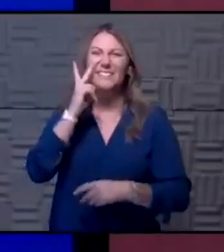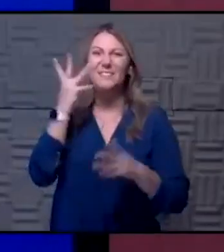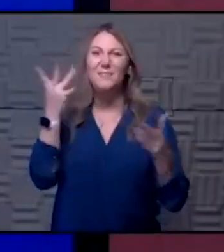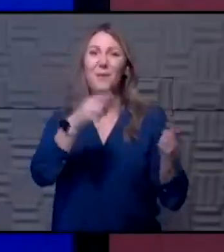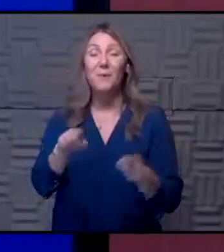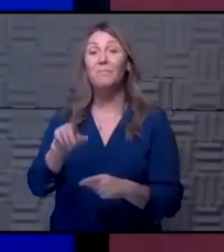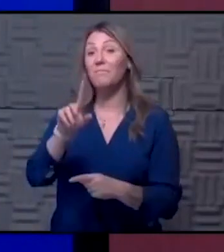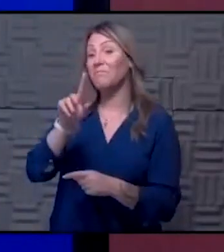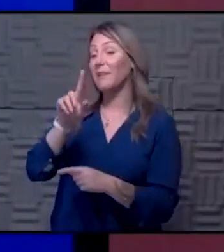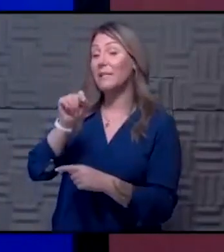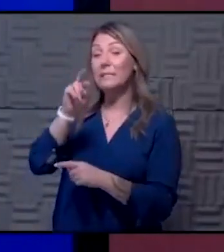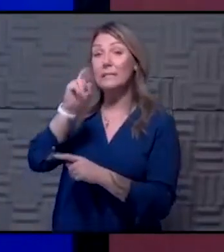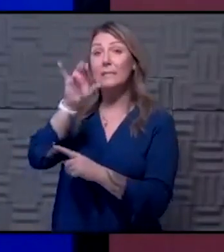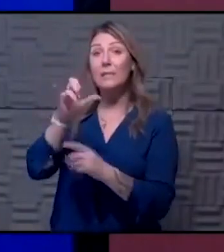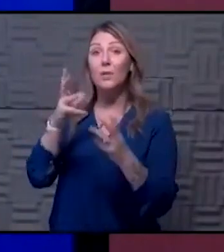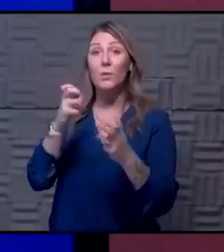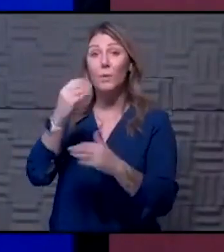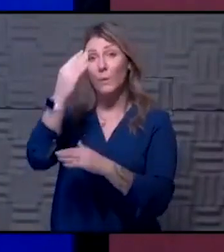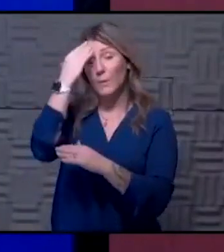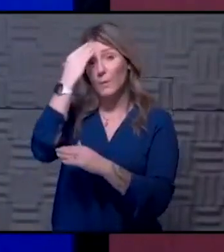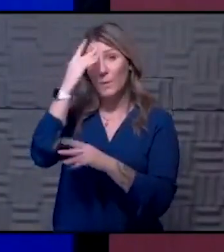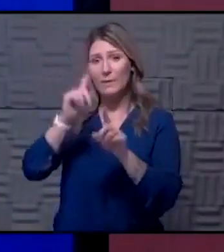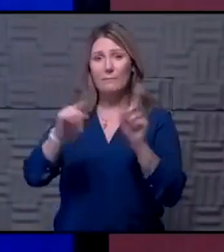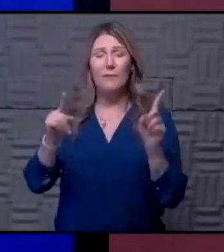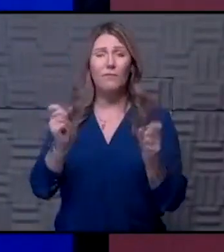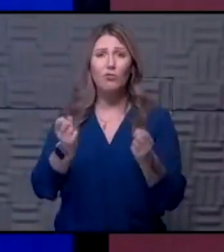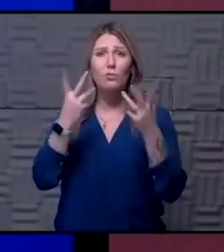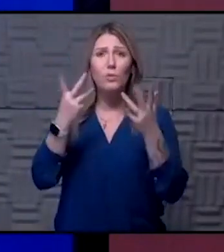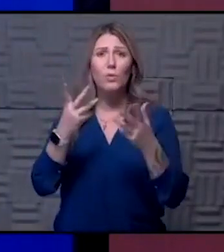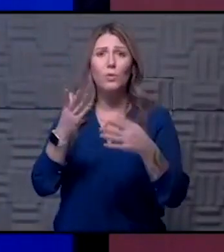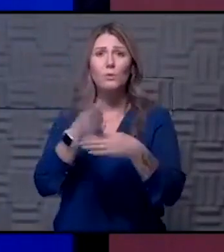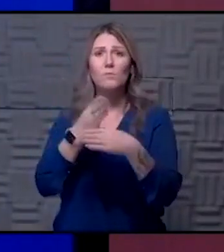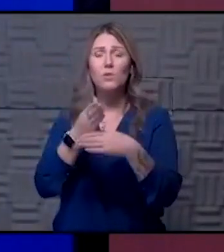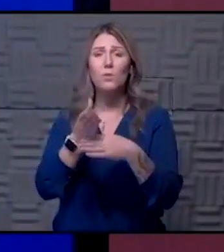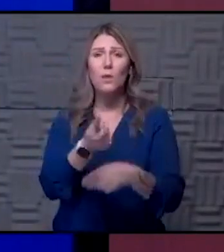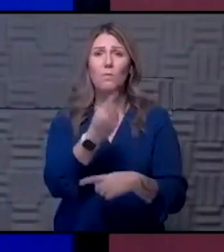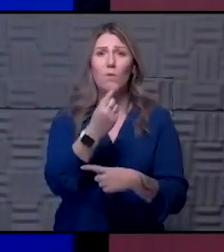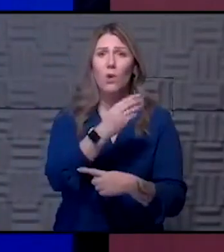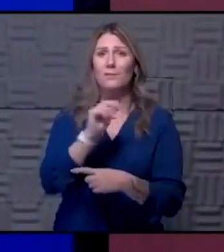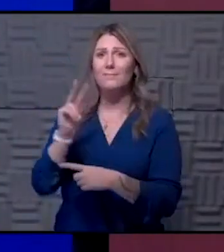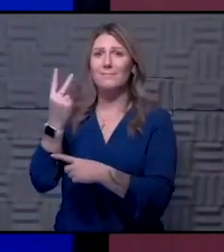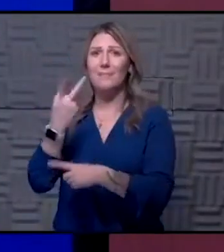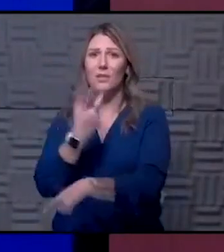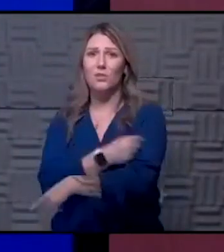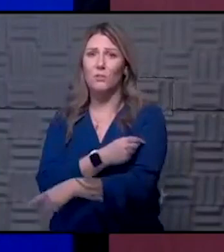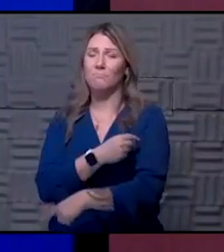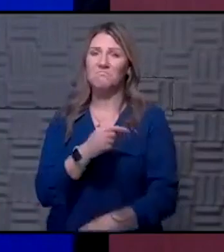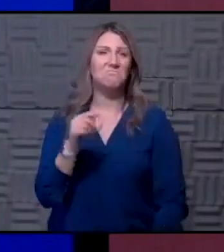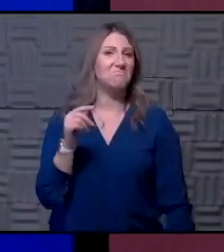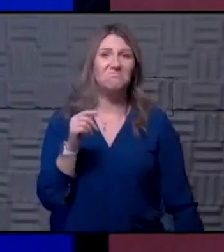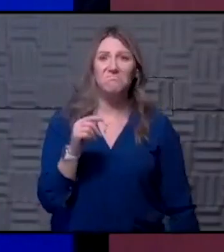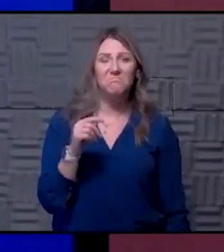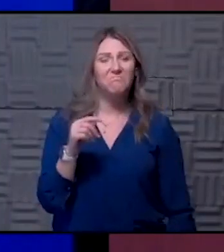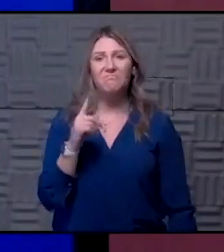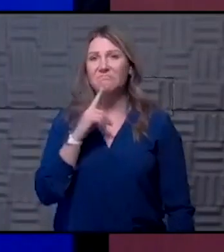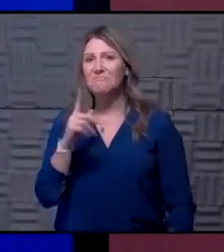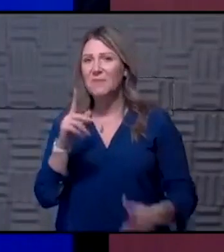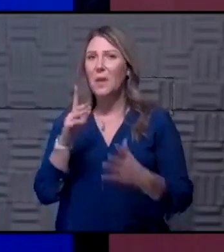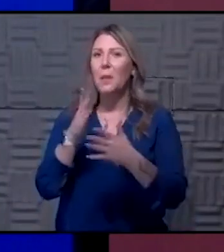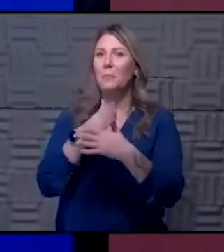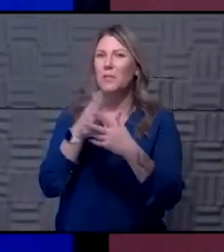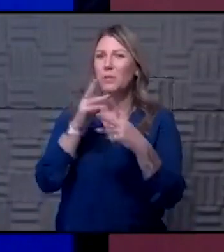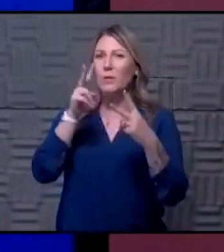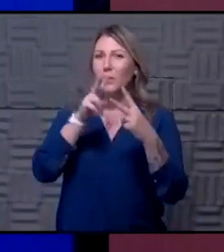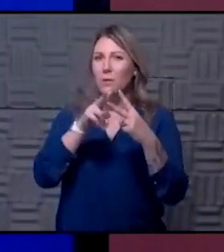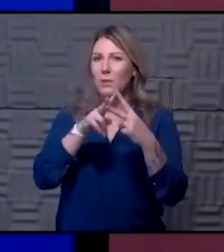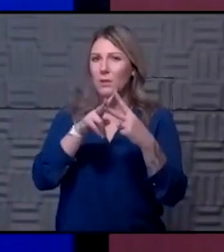Terry wants to know, is there a difference in the dosage between the first shot and the second shot in regards to the Pfizer and Moderna